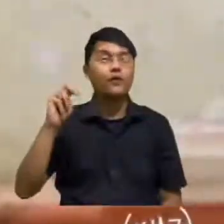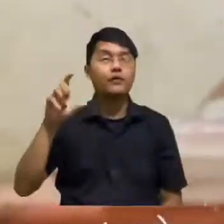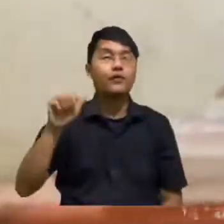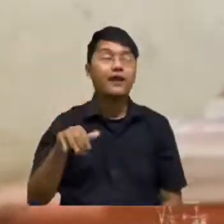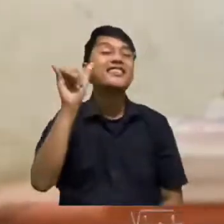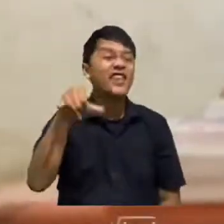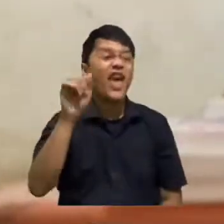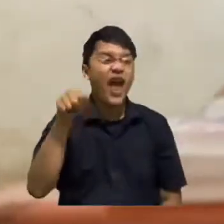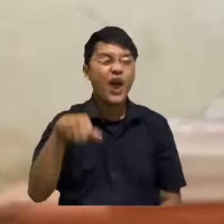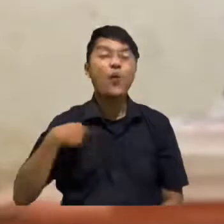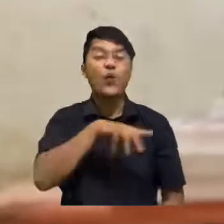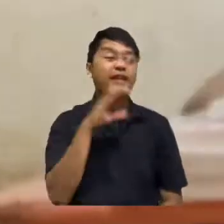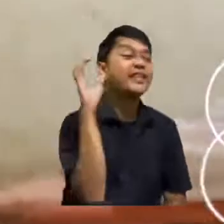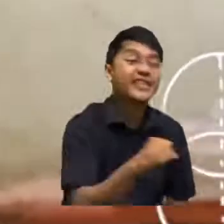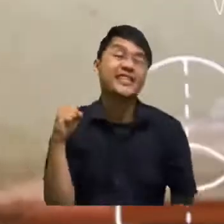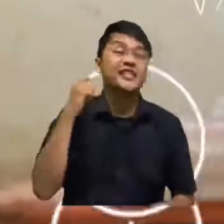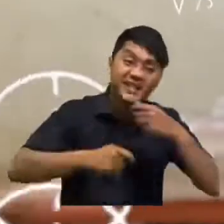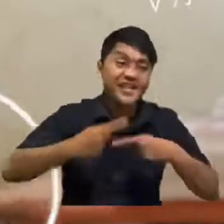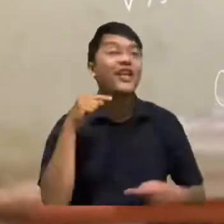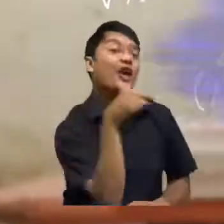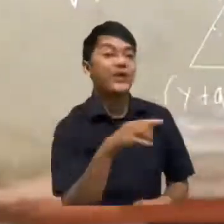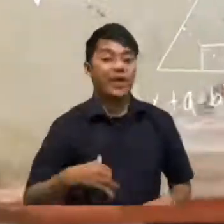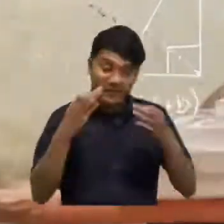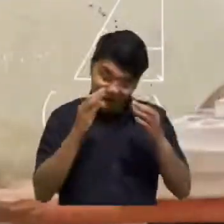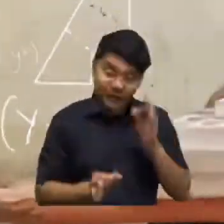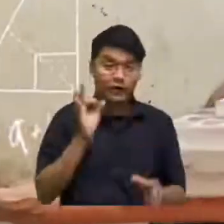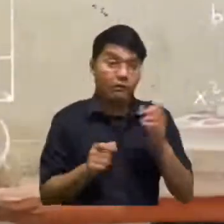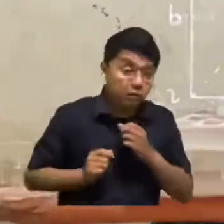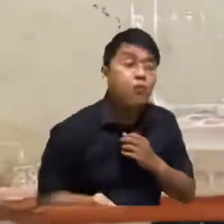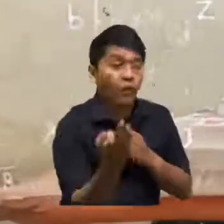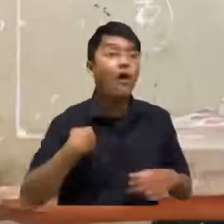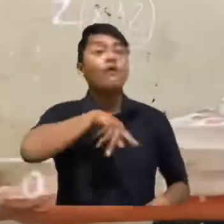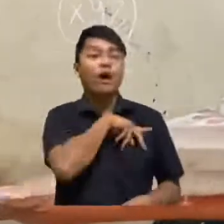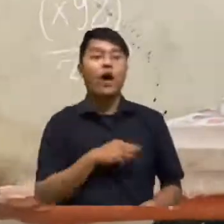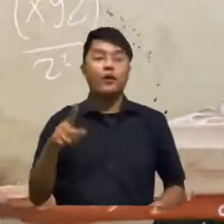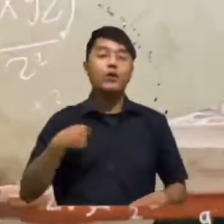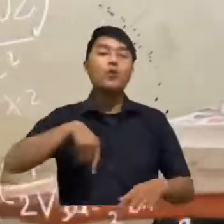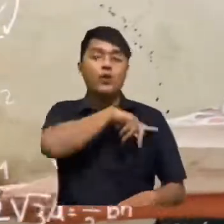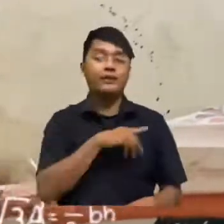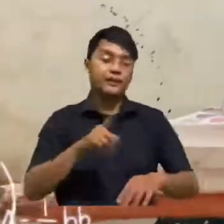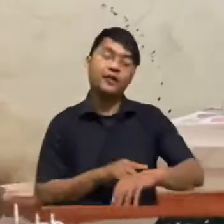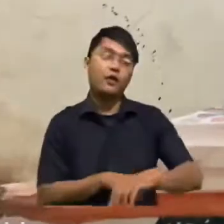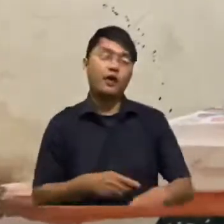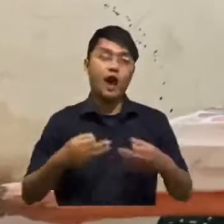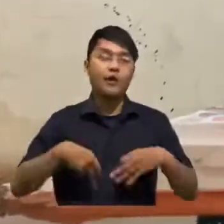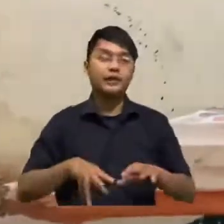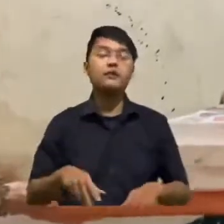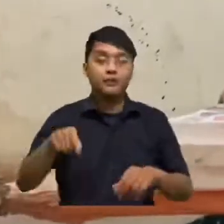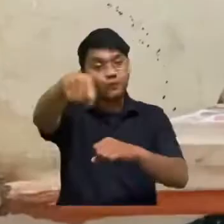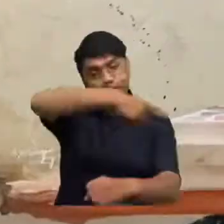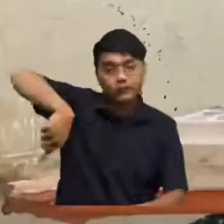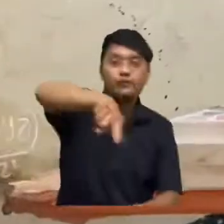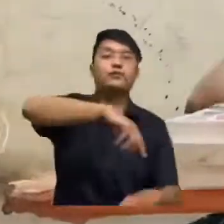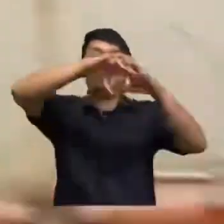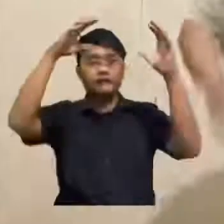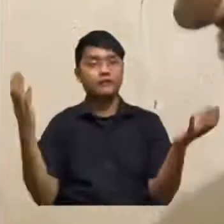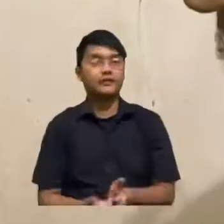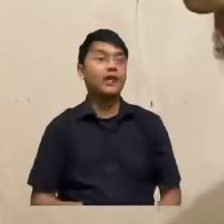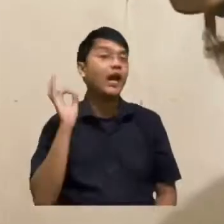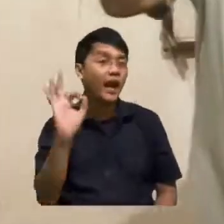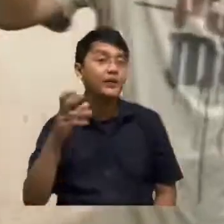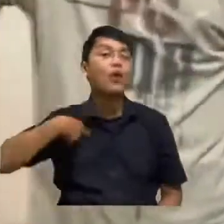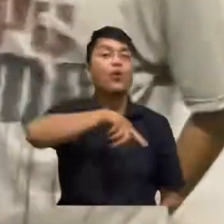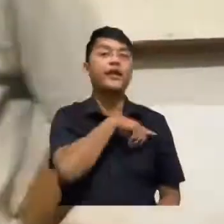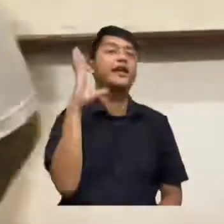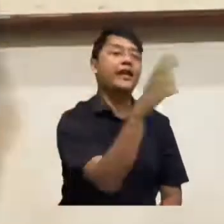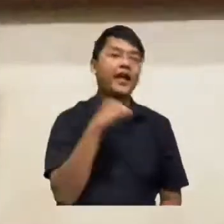Yeah, we did it until we get results both of us. After we spend our time measuring the circumference of the Earth, hence we